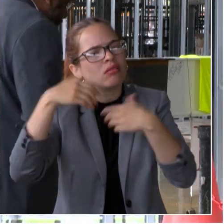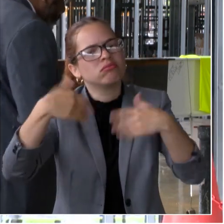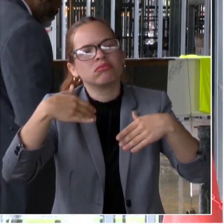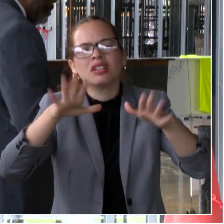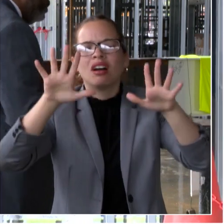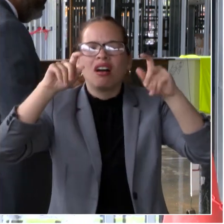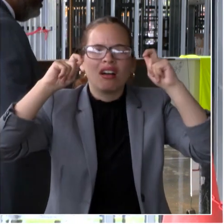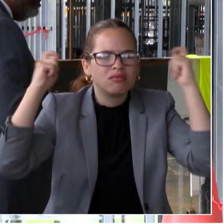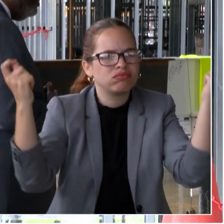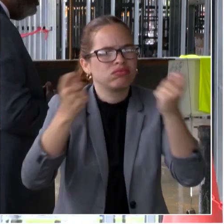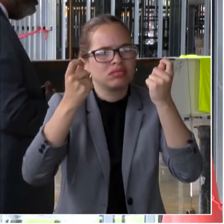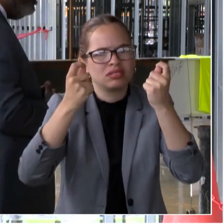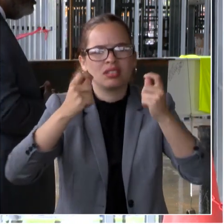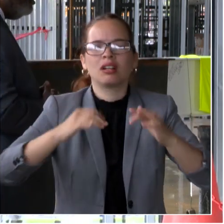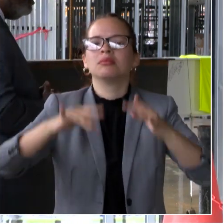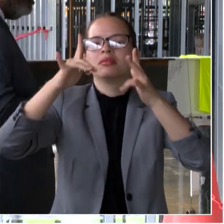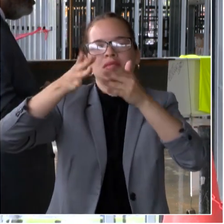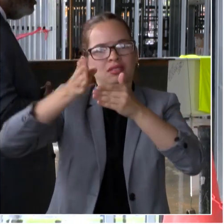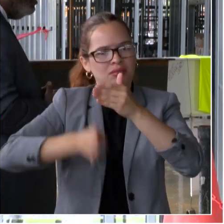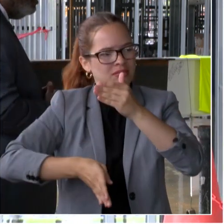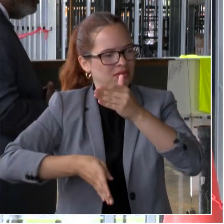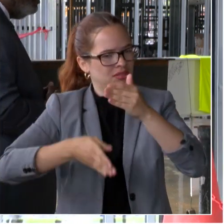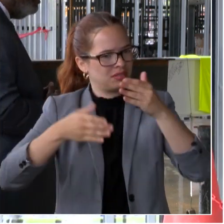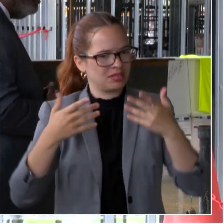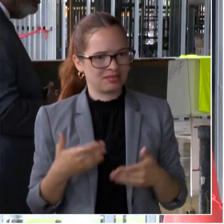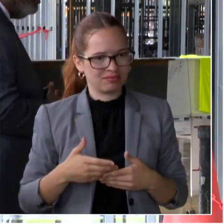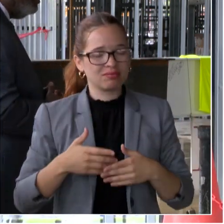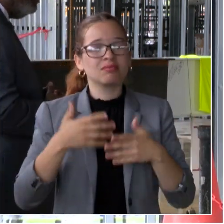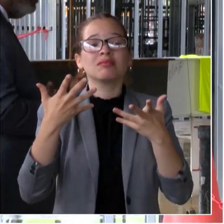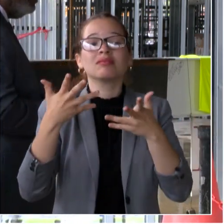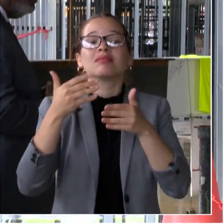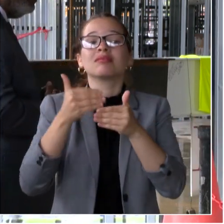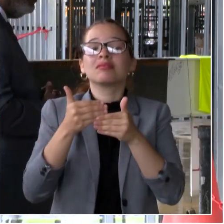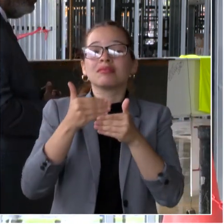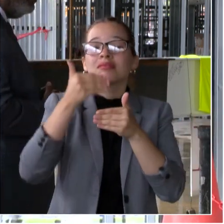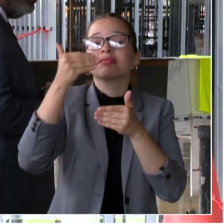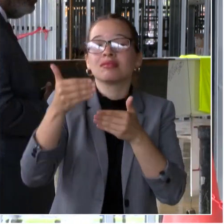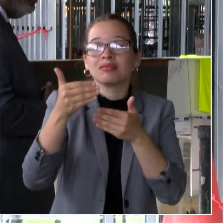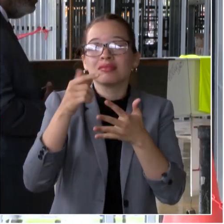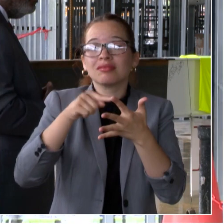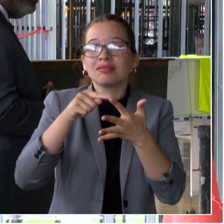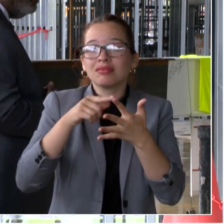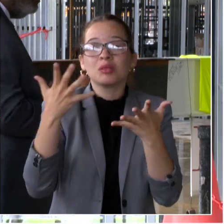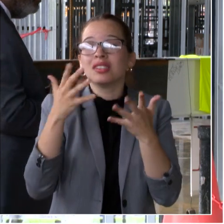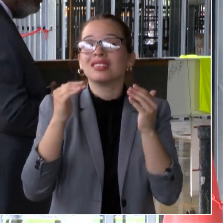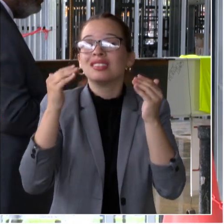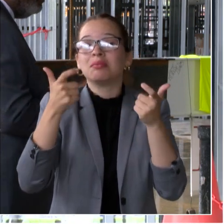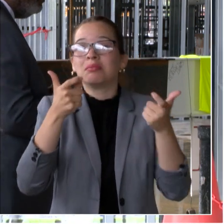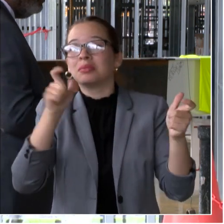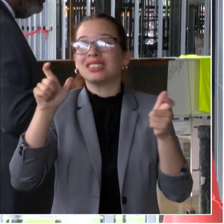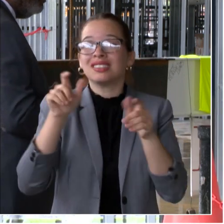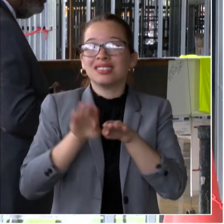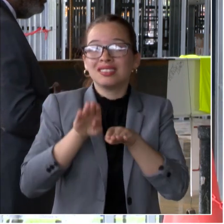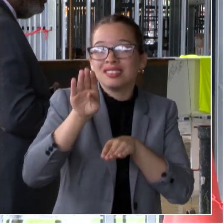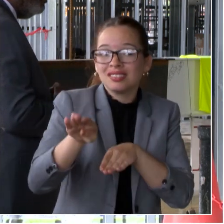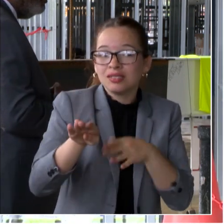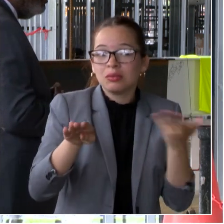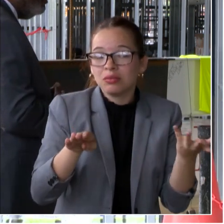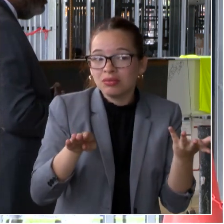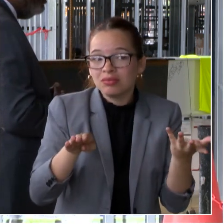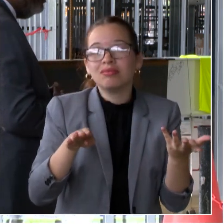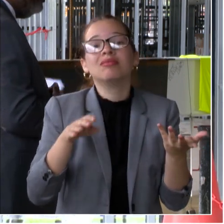have to be thankful for all of those whose hard work and dedication is making this a reality. Today, we're here to celebrate